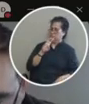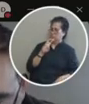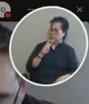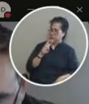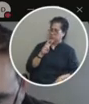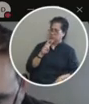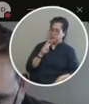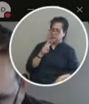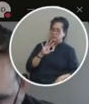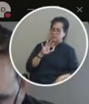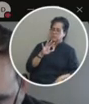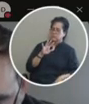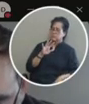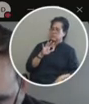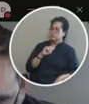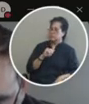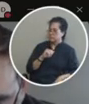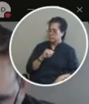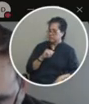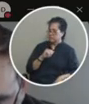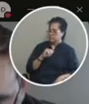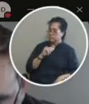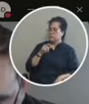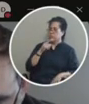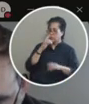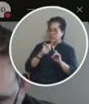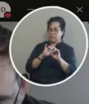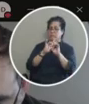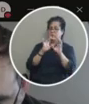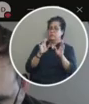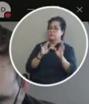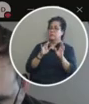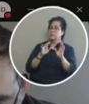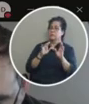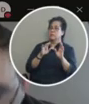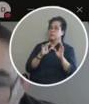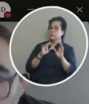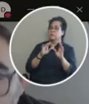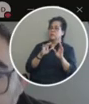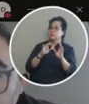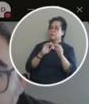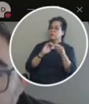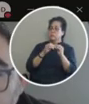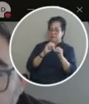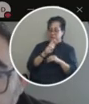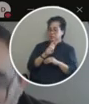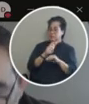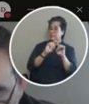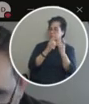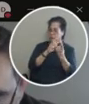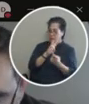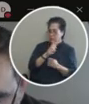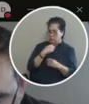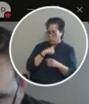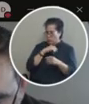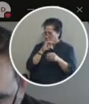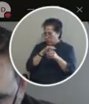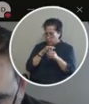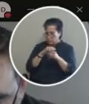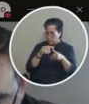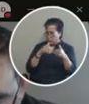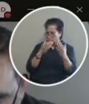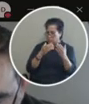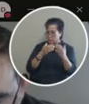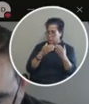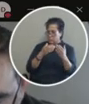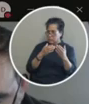Okay. Carla, for clarification on the motion, are we voting on the motion not as